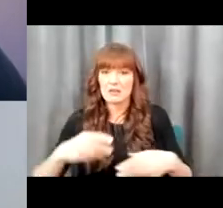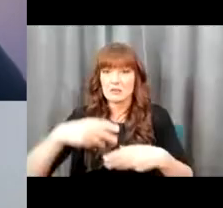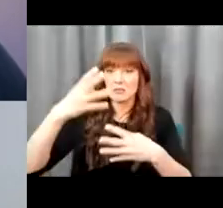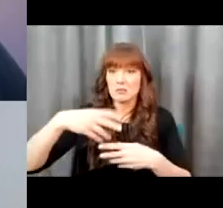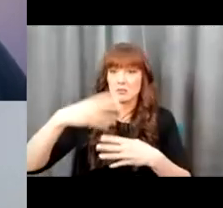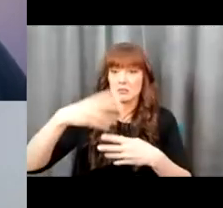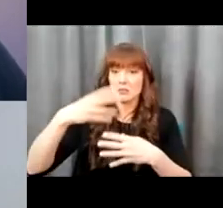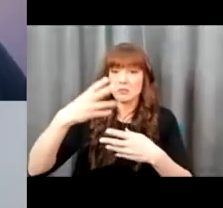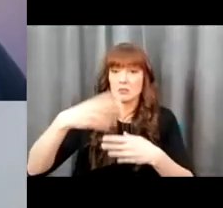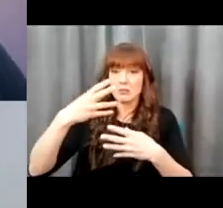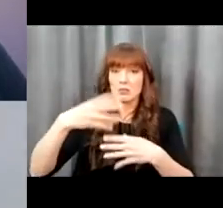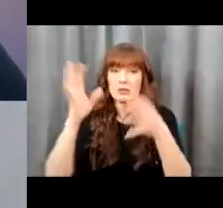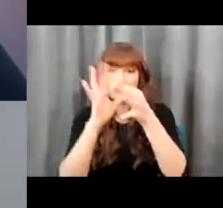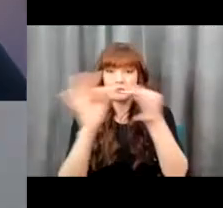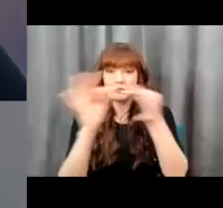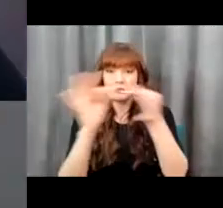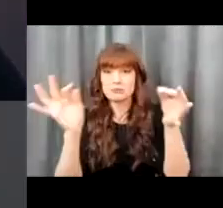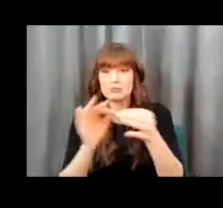of episode.